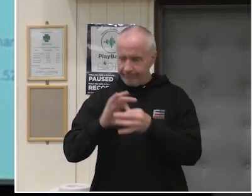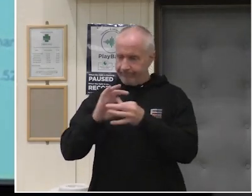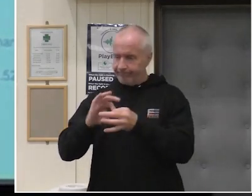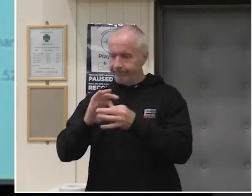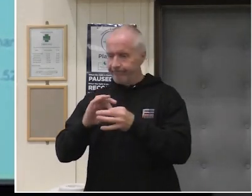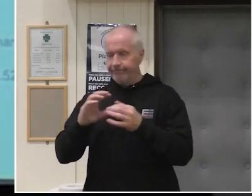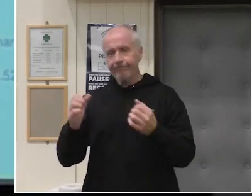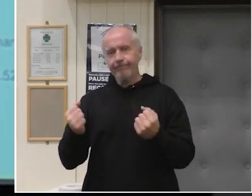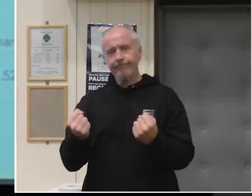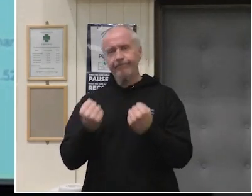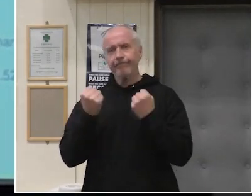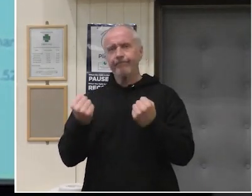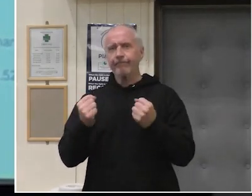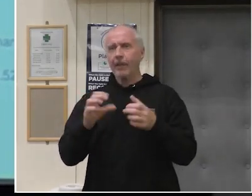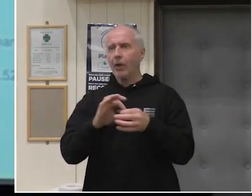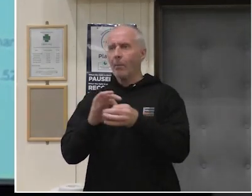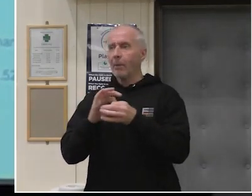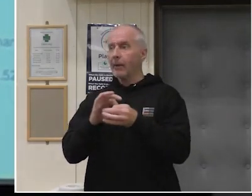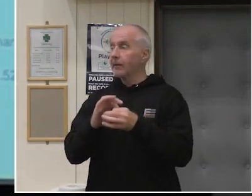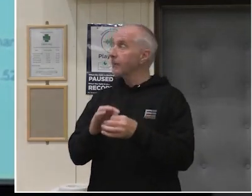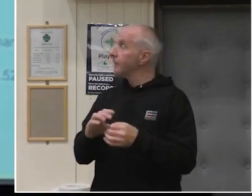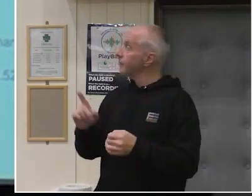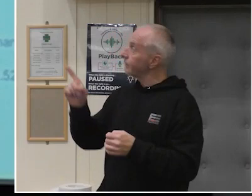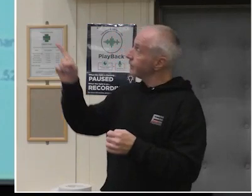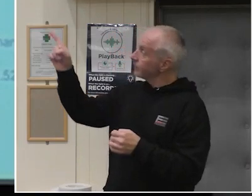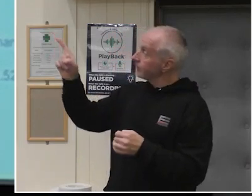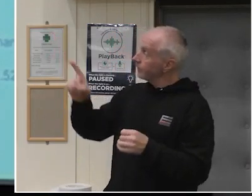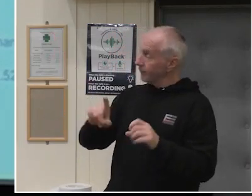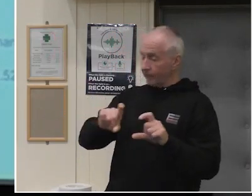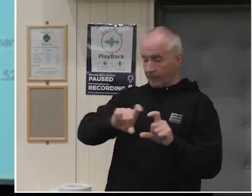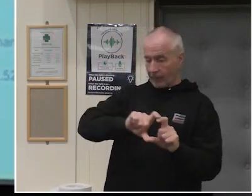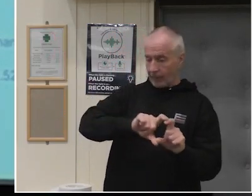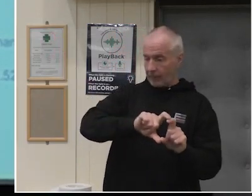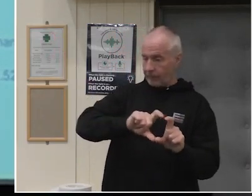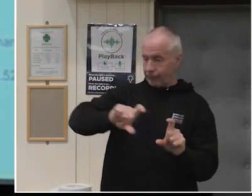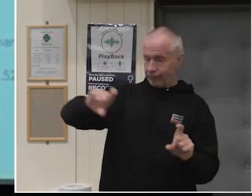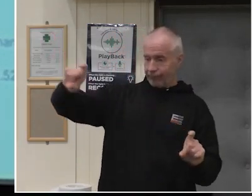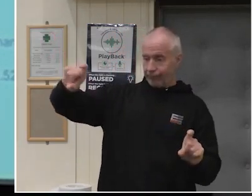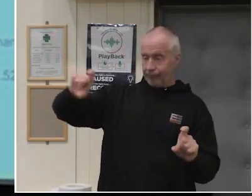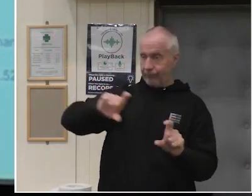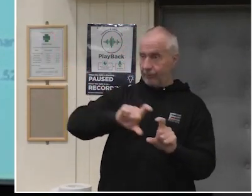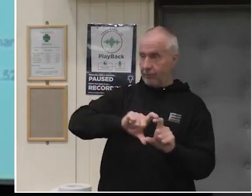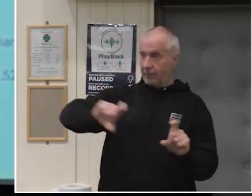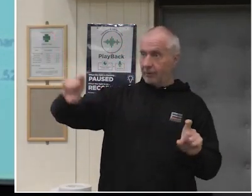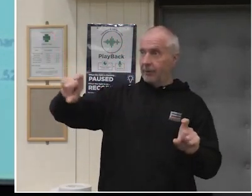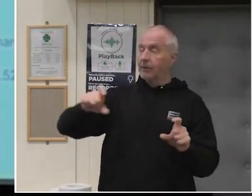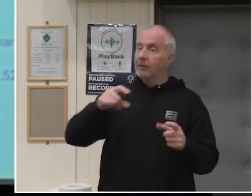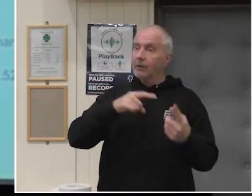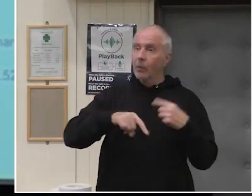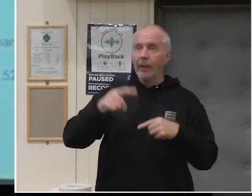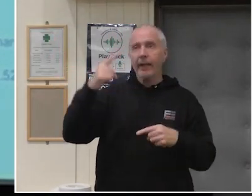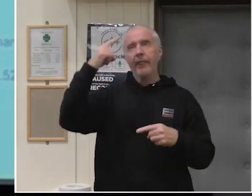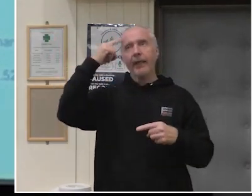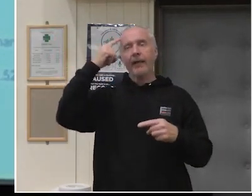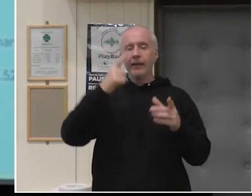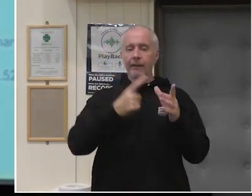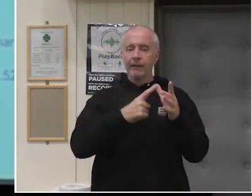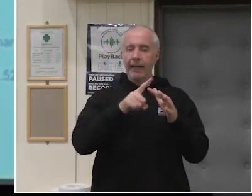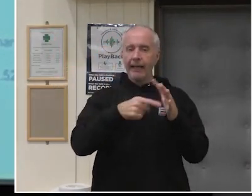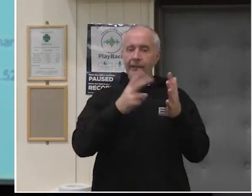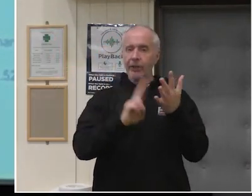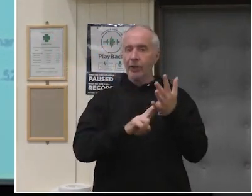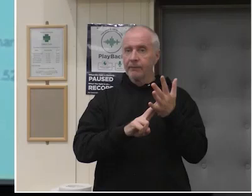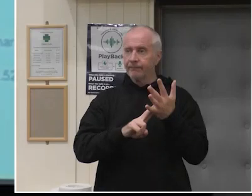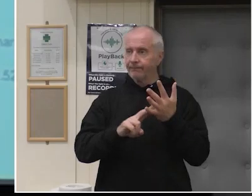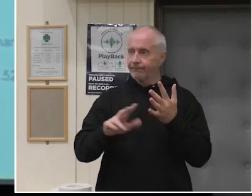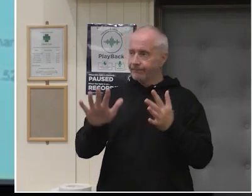through here is where we think, due to various different models, where the axion might exist.